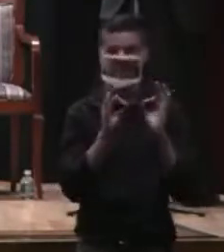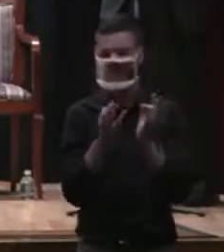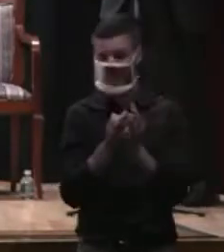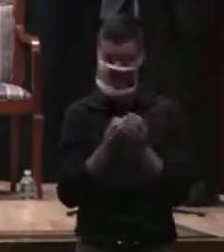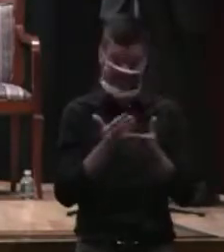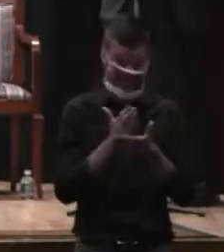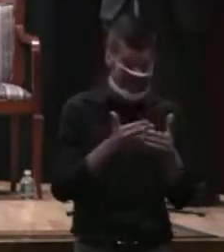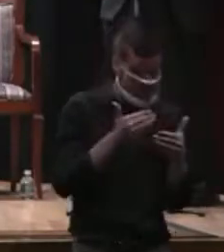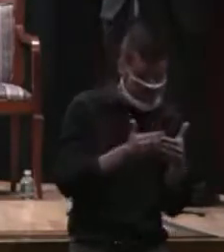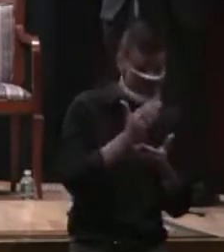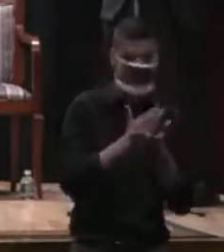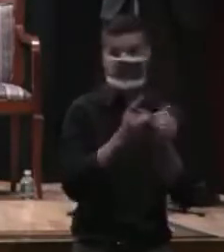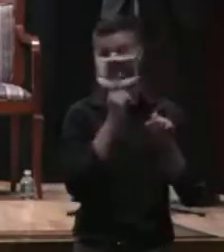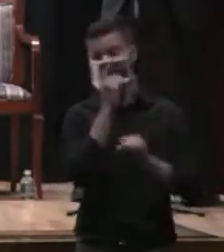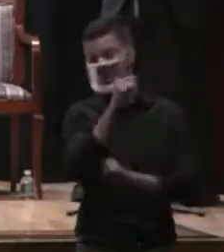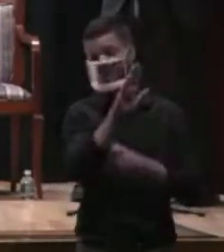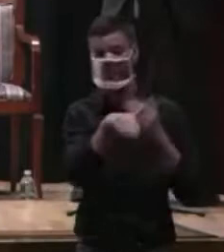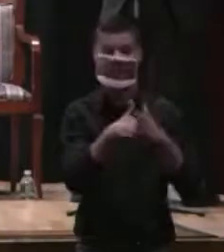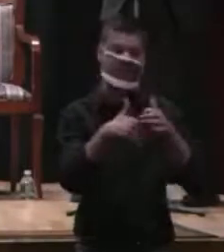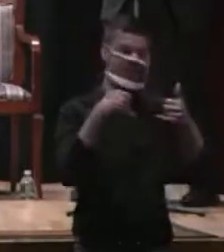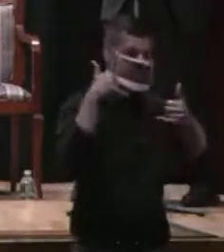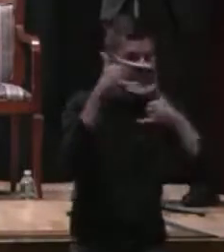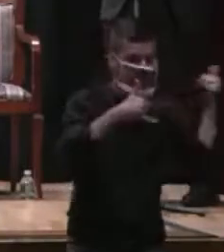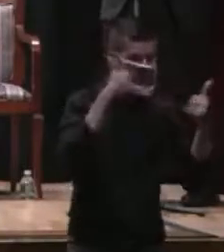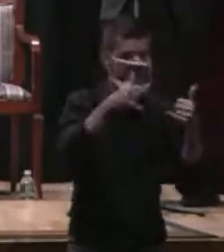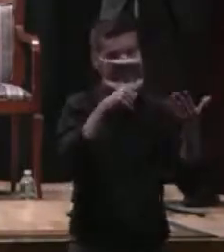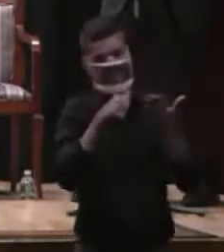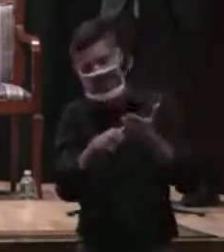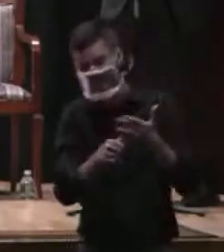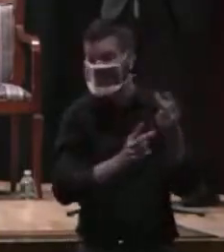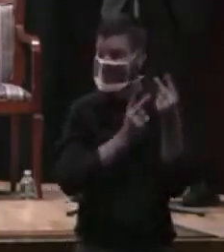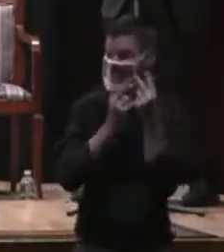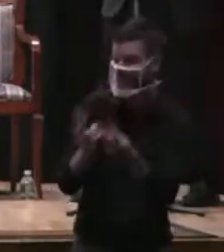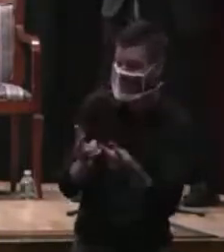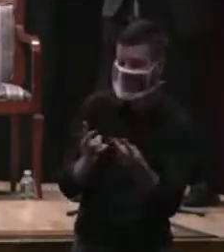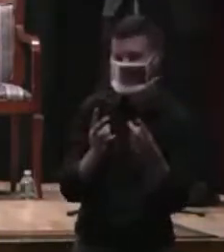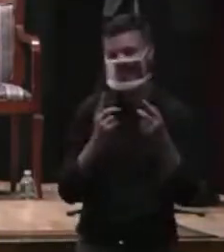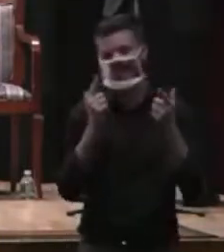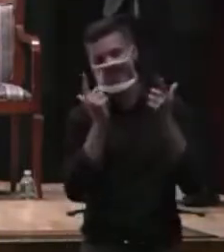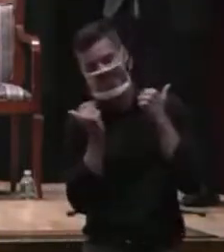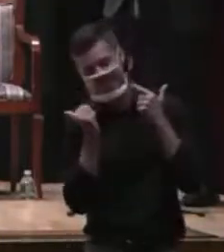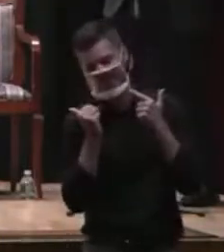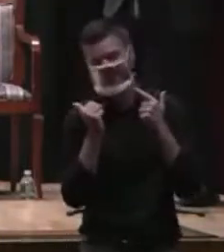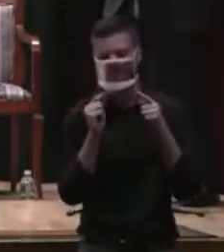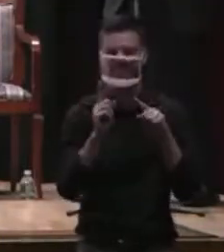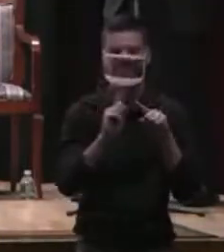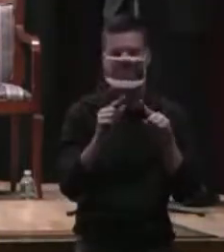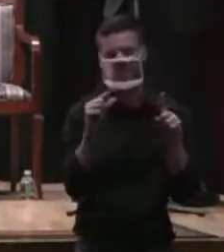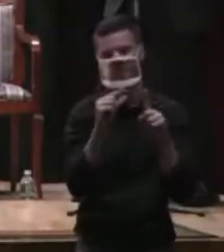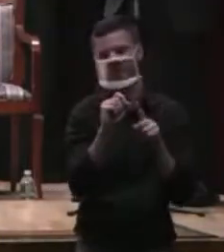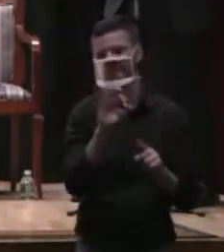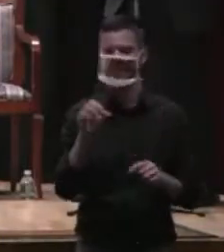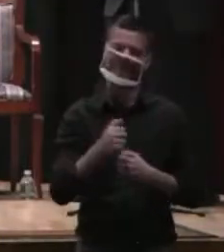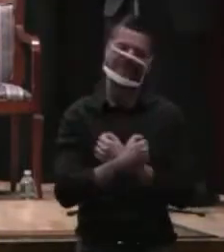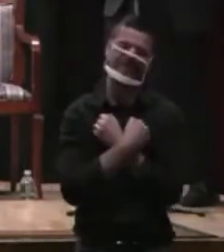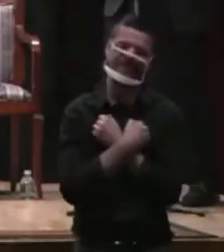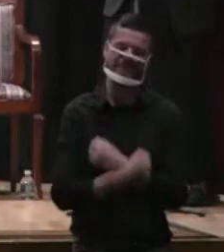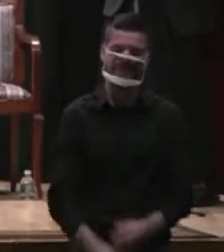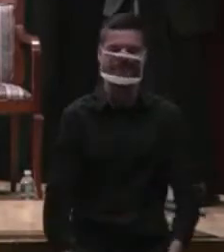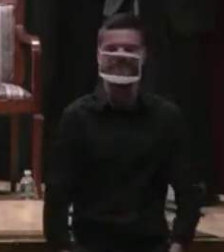and far, for all of the phone calls, letters, visits, laughs, and words of love.